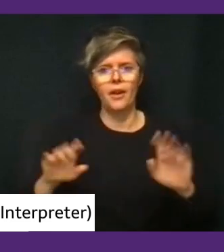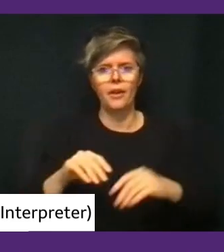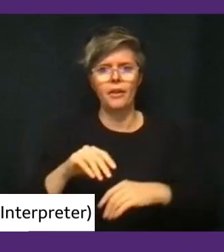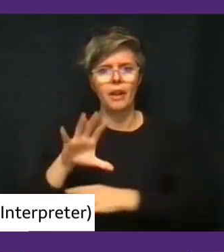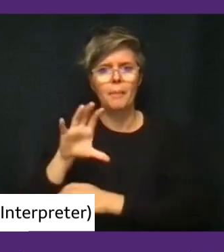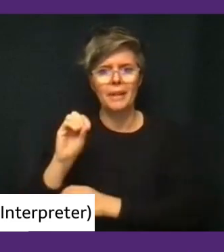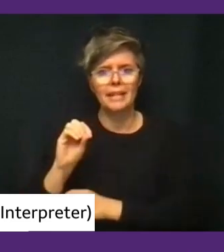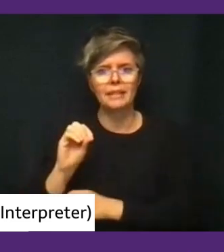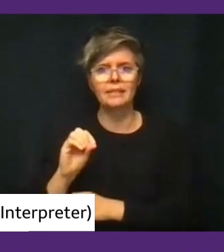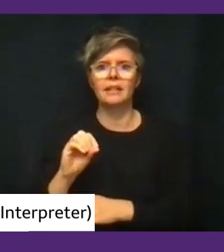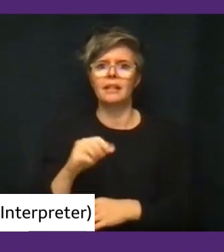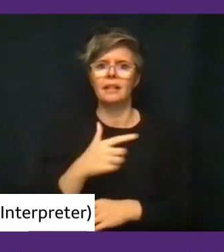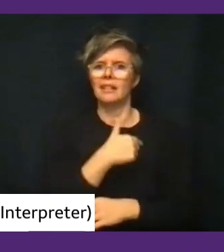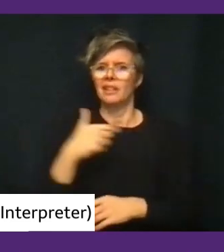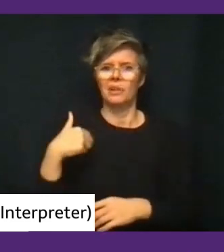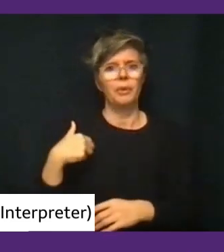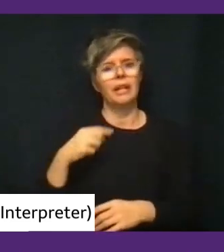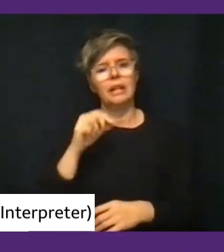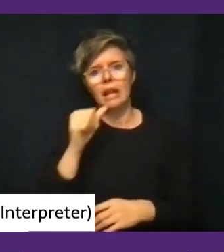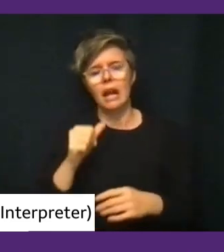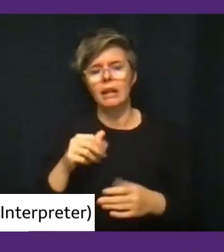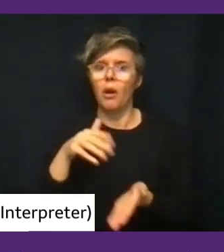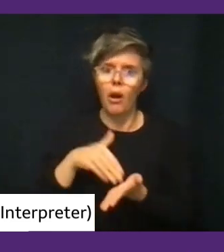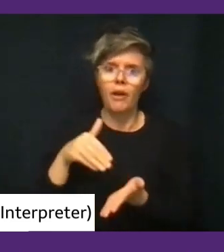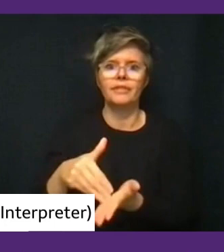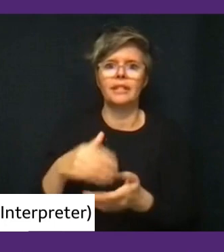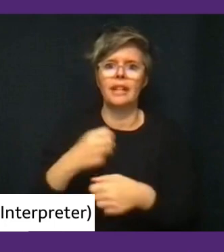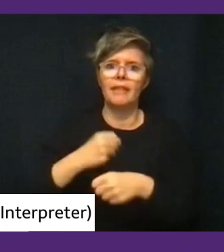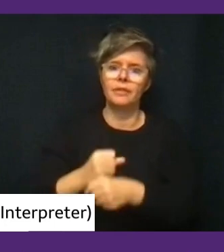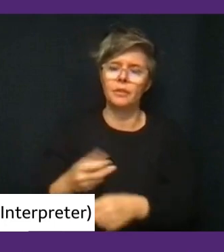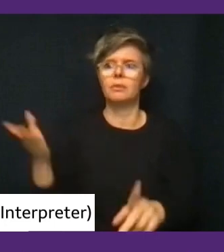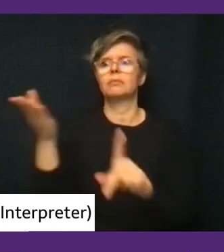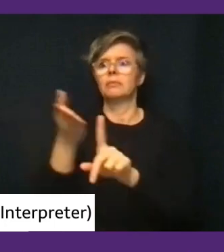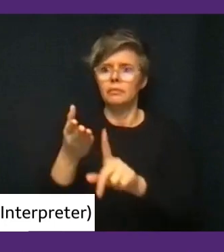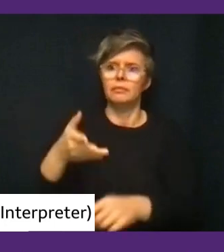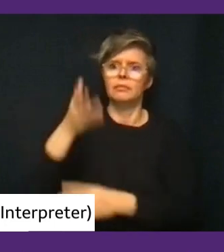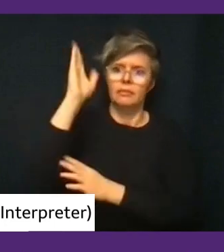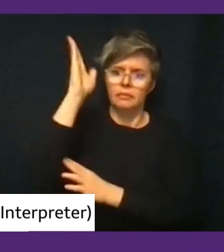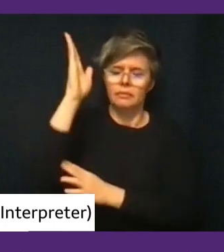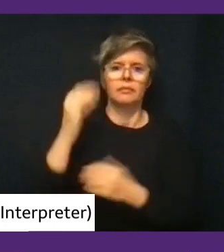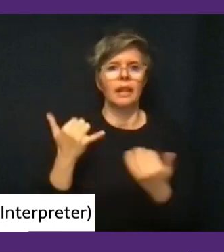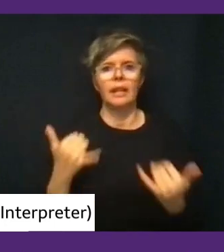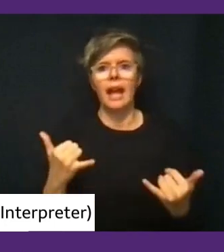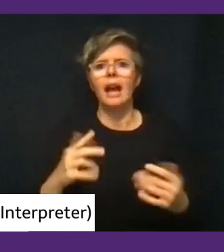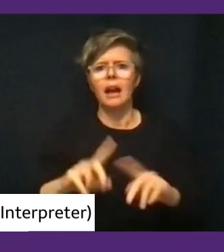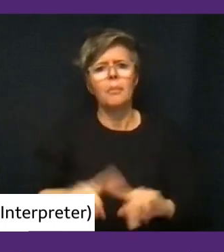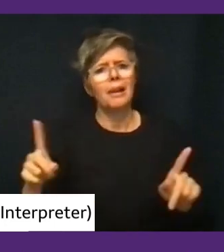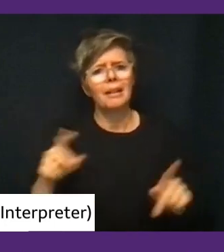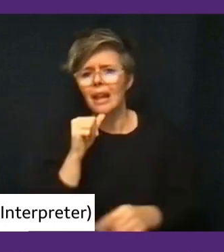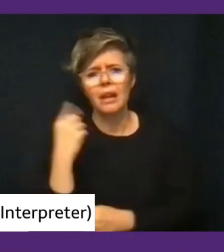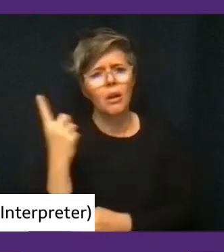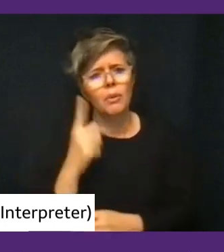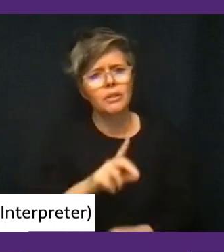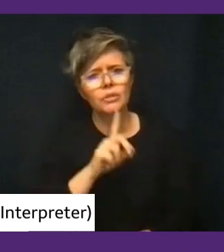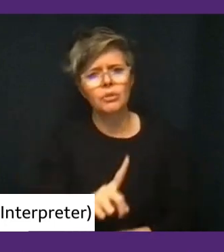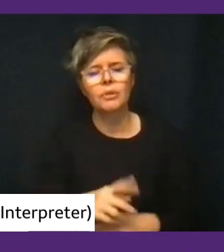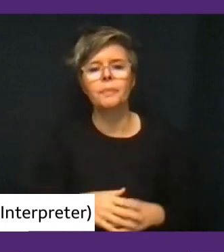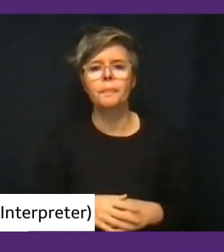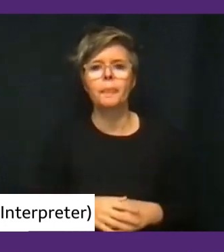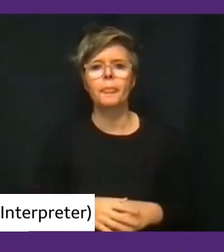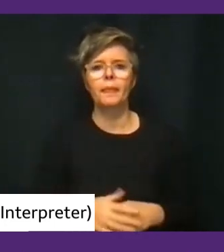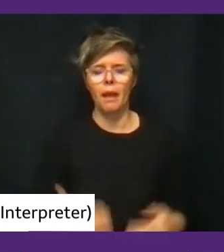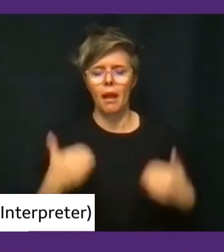we used to, but that's not true for every company. And so I think there is a strong business case